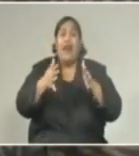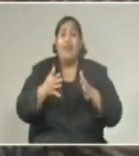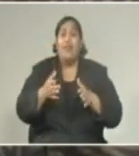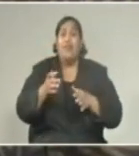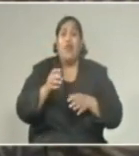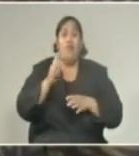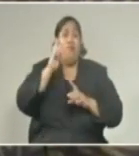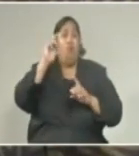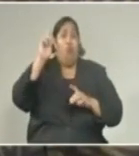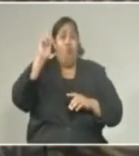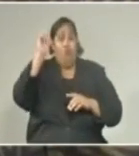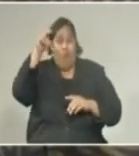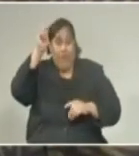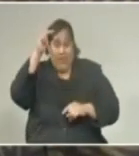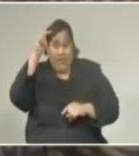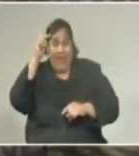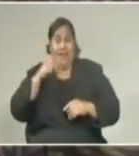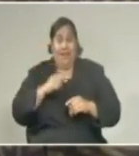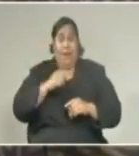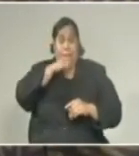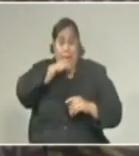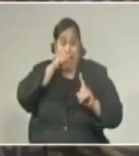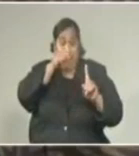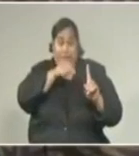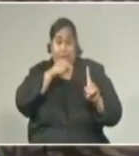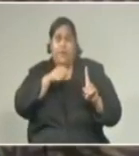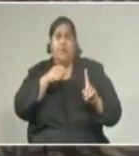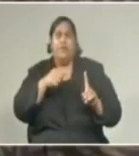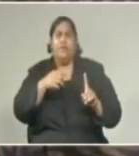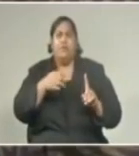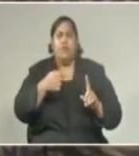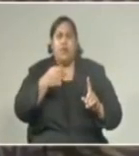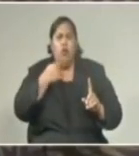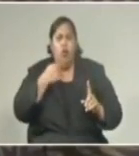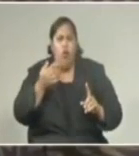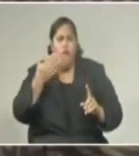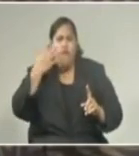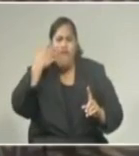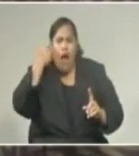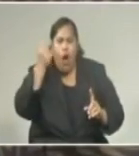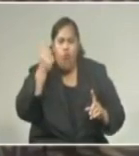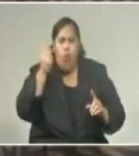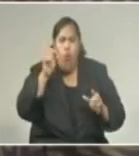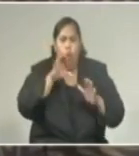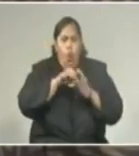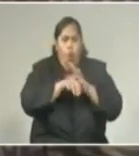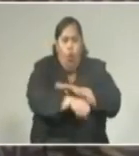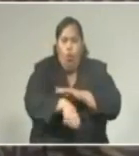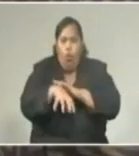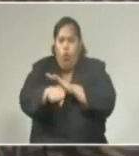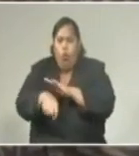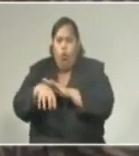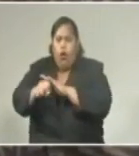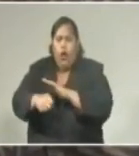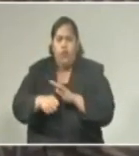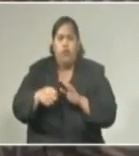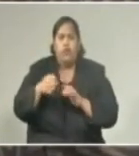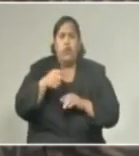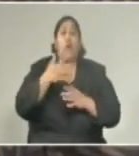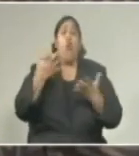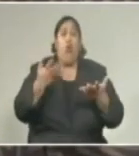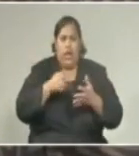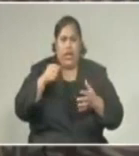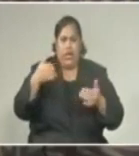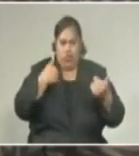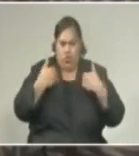Pal Ahluwalia uncovered mismanagement, corruption, nepotism at the University of the South